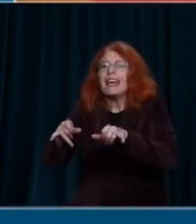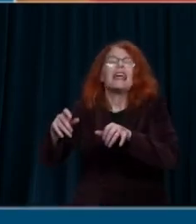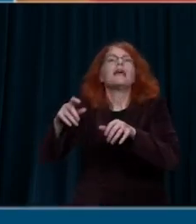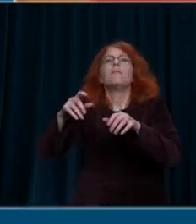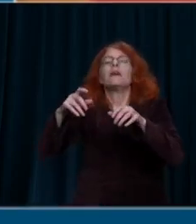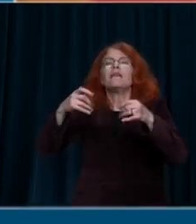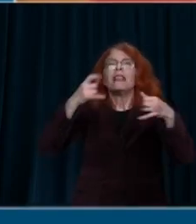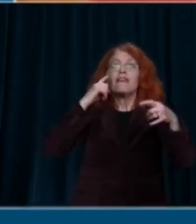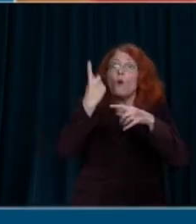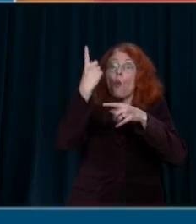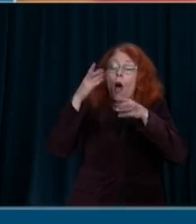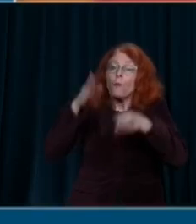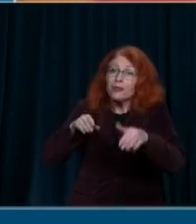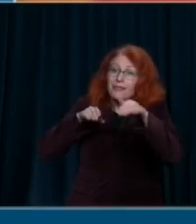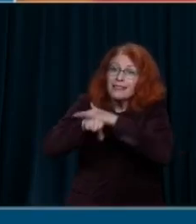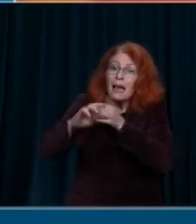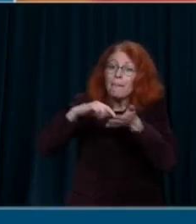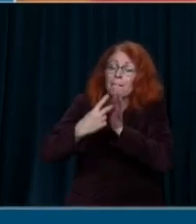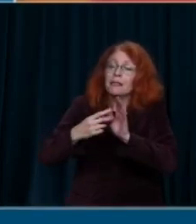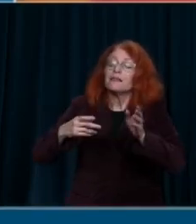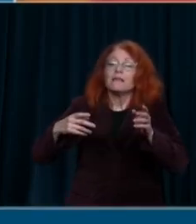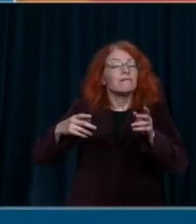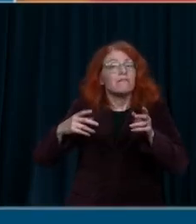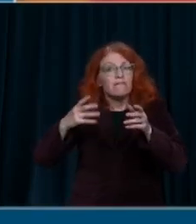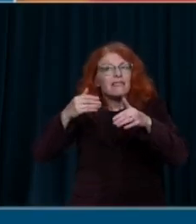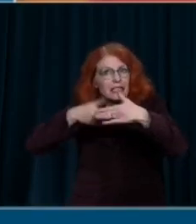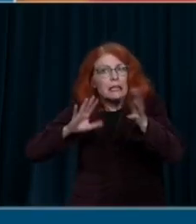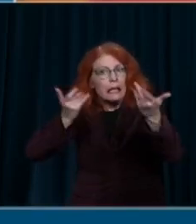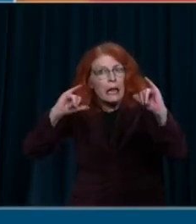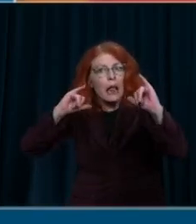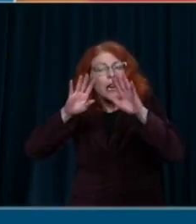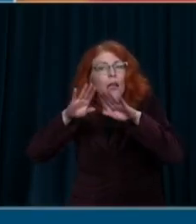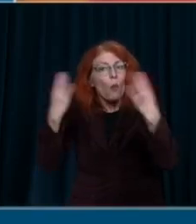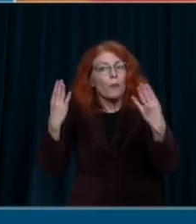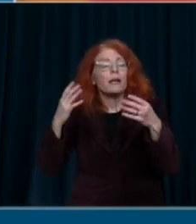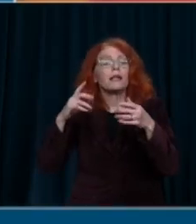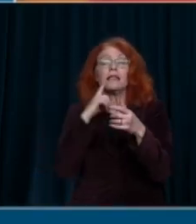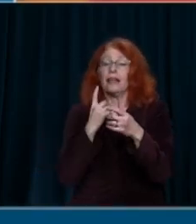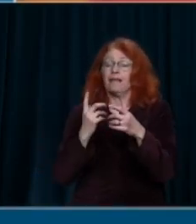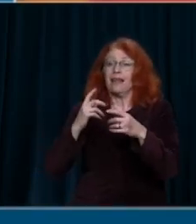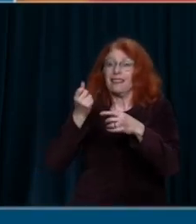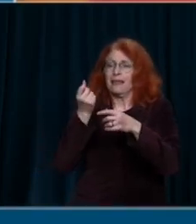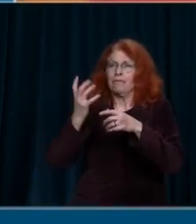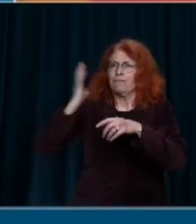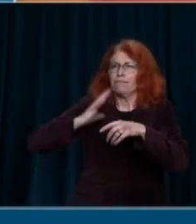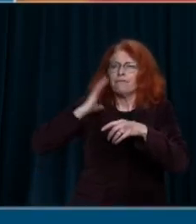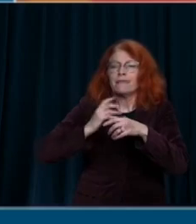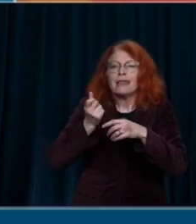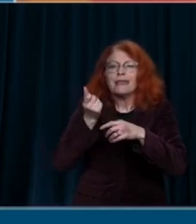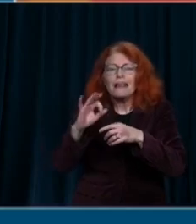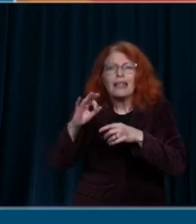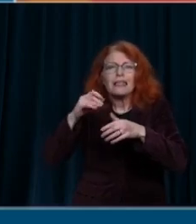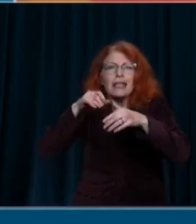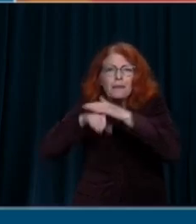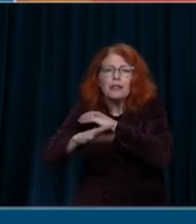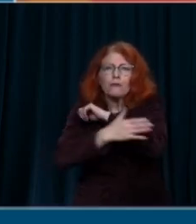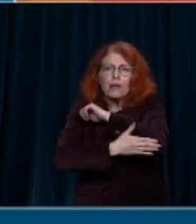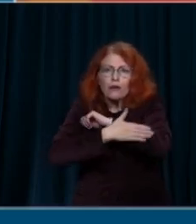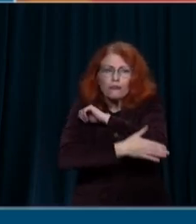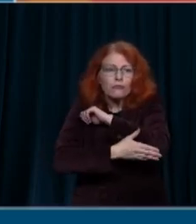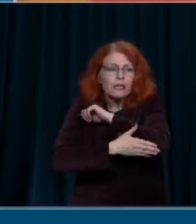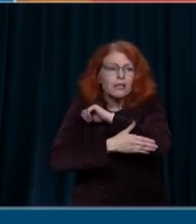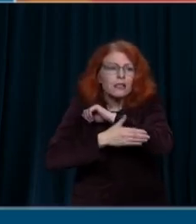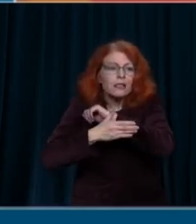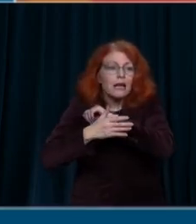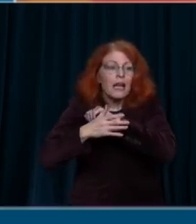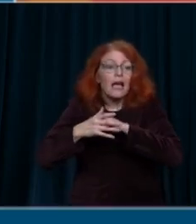permission. And if you look at 9/11, was committed by the vast majority of those 19 came into our country